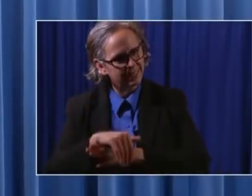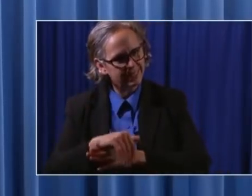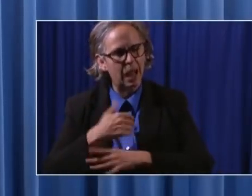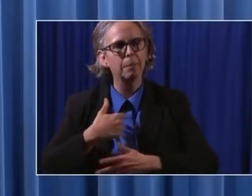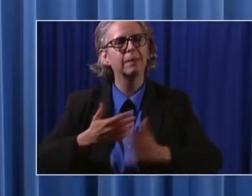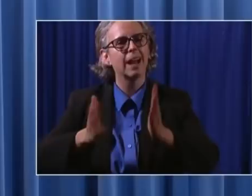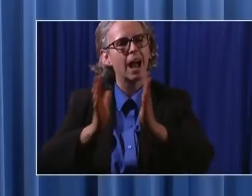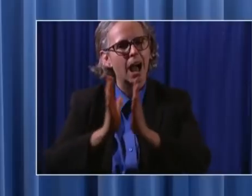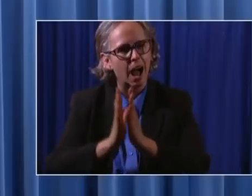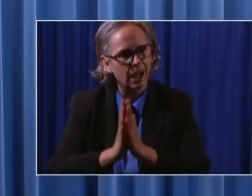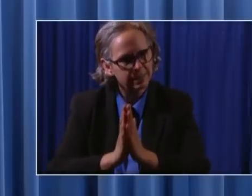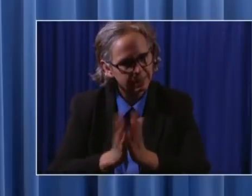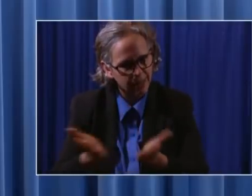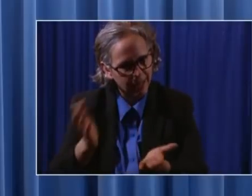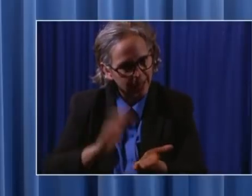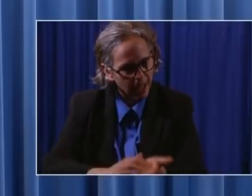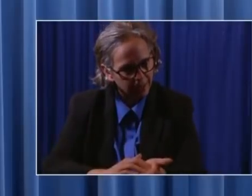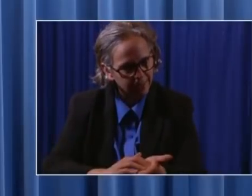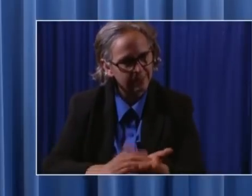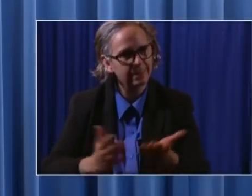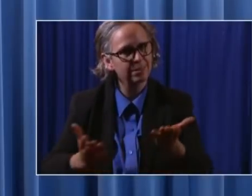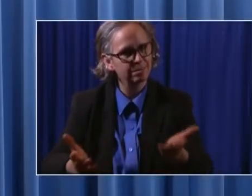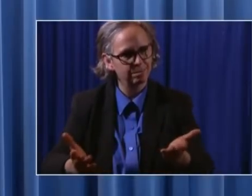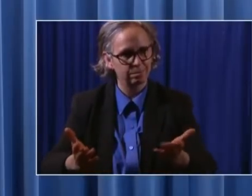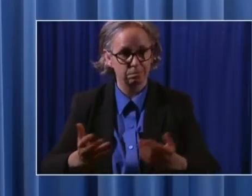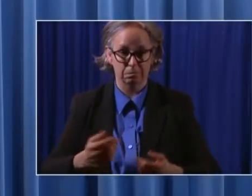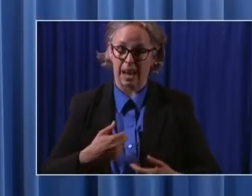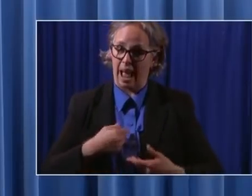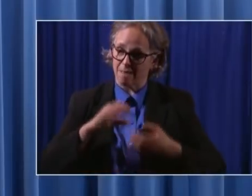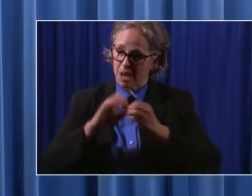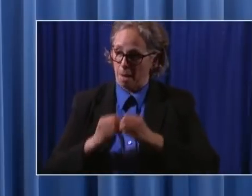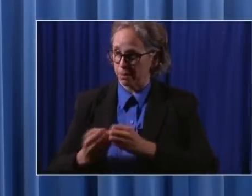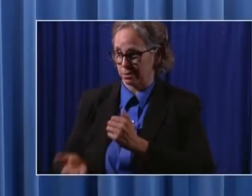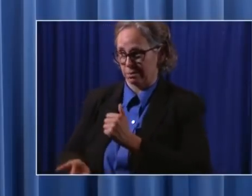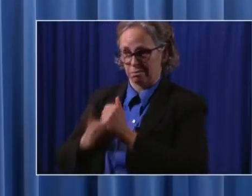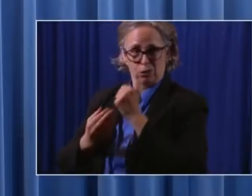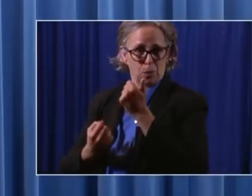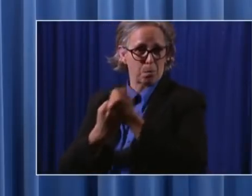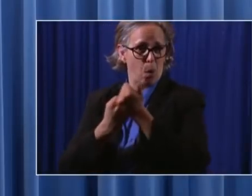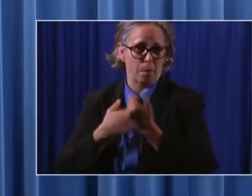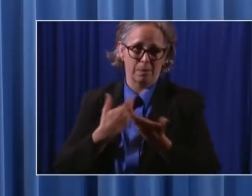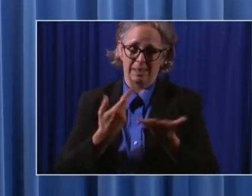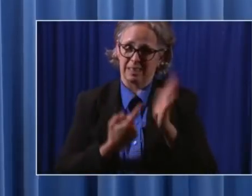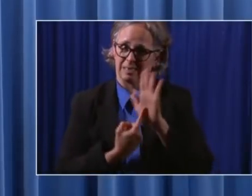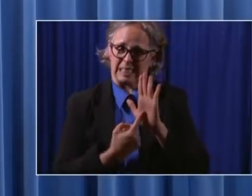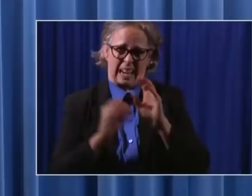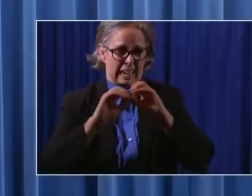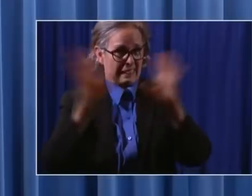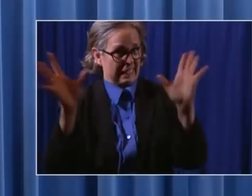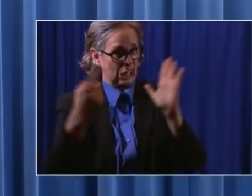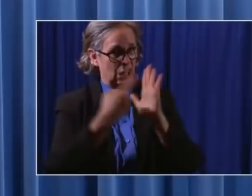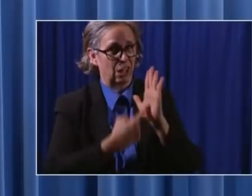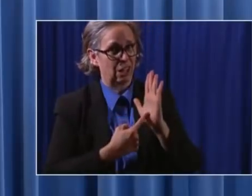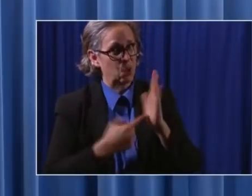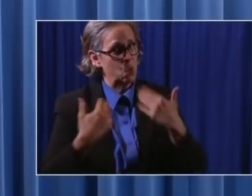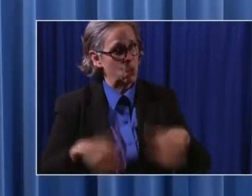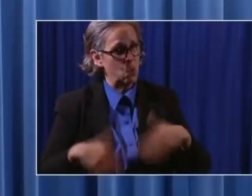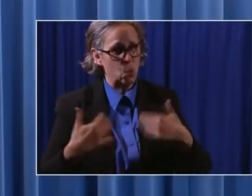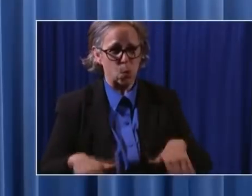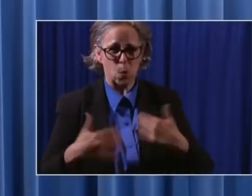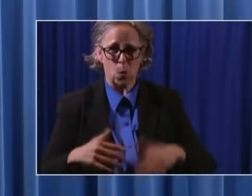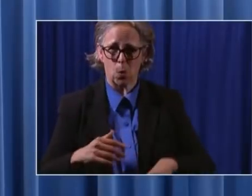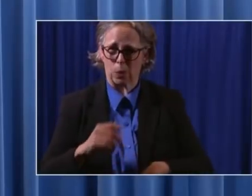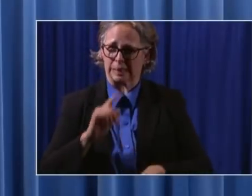I know we have the facts on our side. Clear the scientific evidence is there, and I'm asking people of the state, no matter